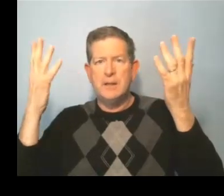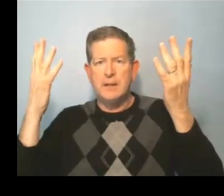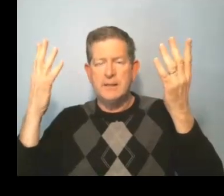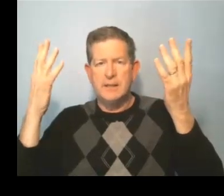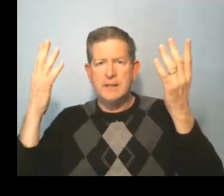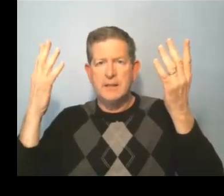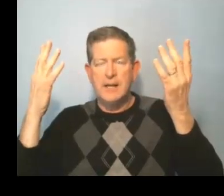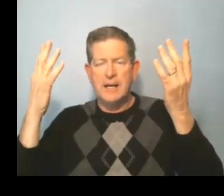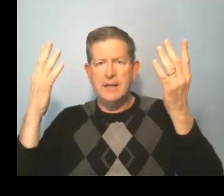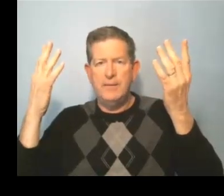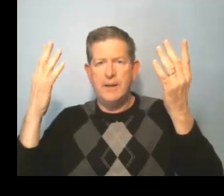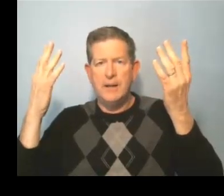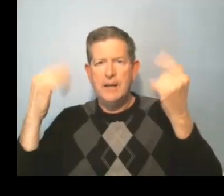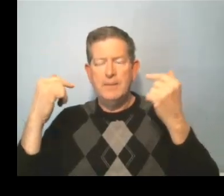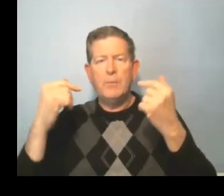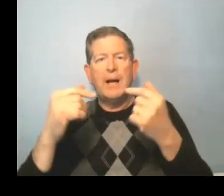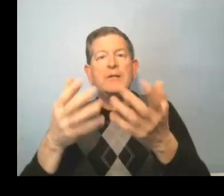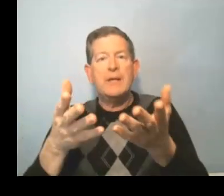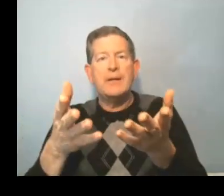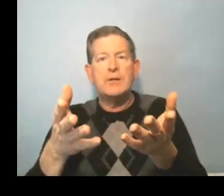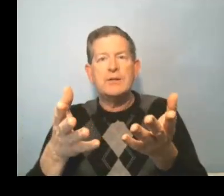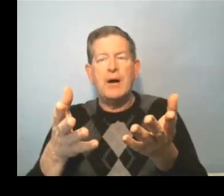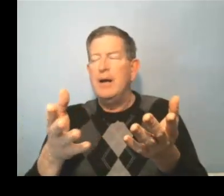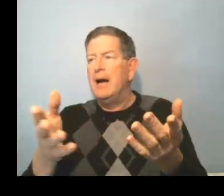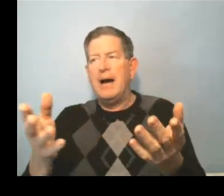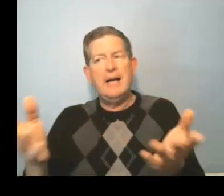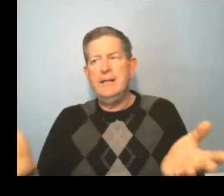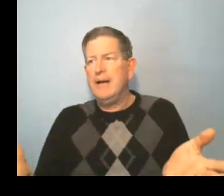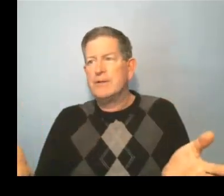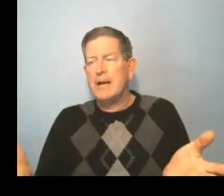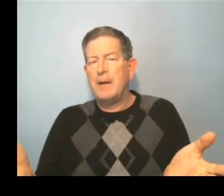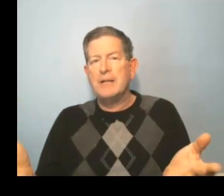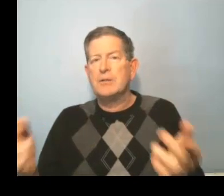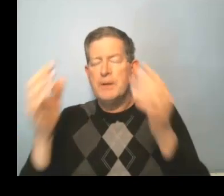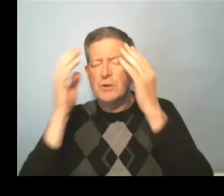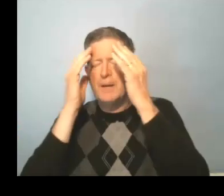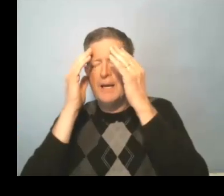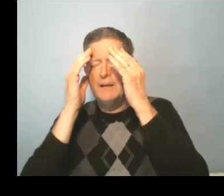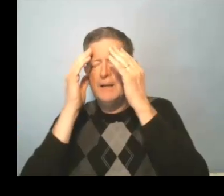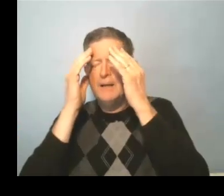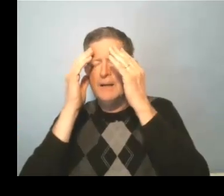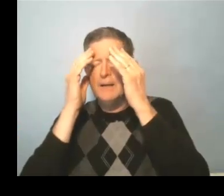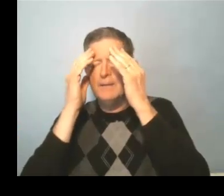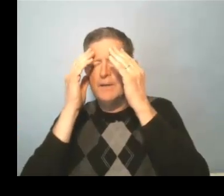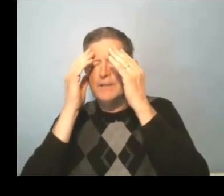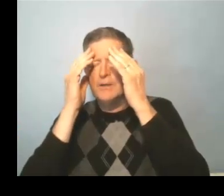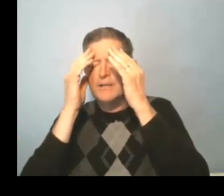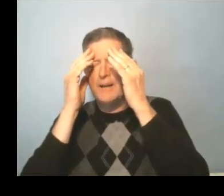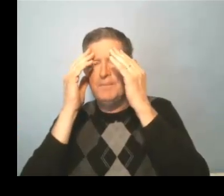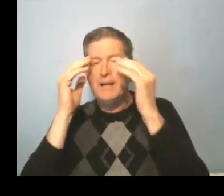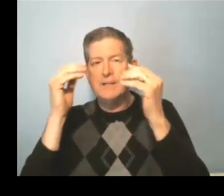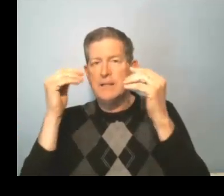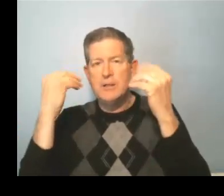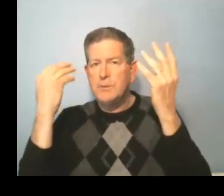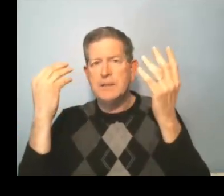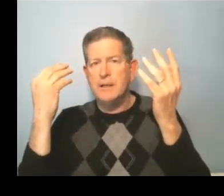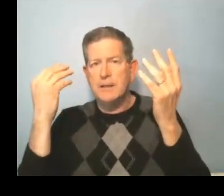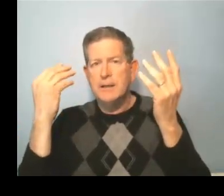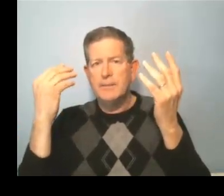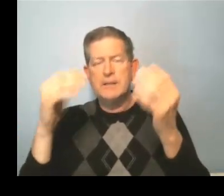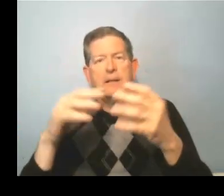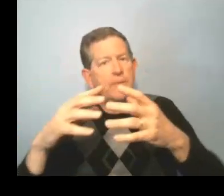18 heures is at 6 o'clock in the evening. But when I said that just now, I didn't have to stop. I just pictured in my head the dinner time, and I said